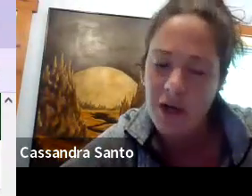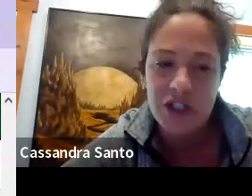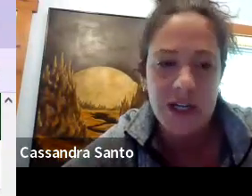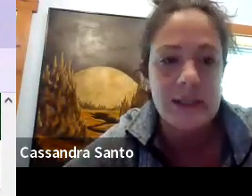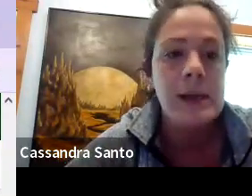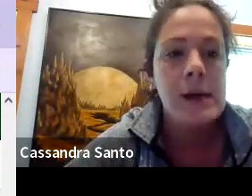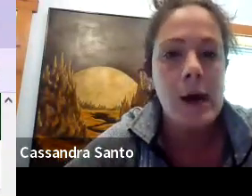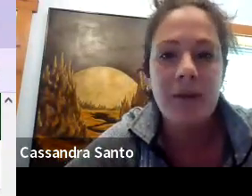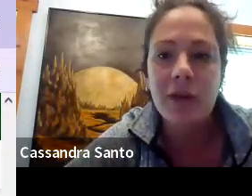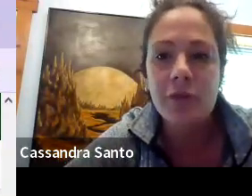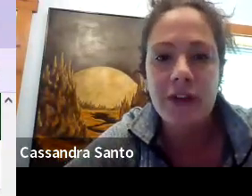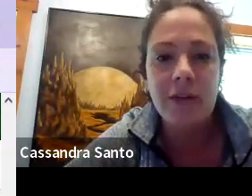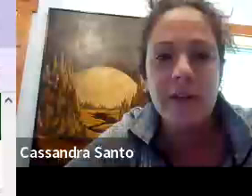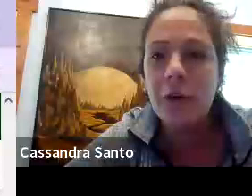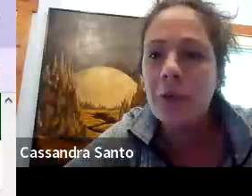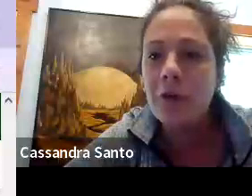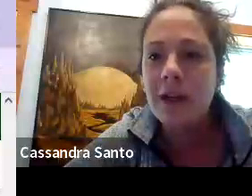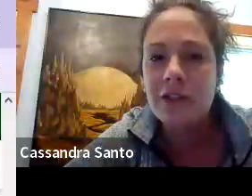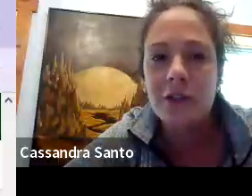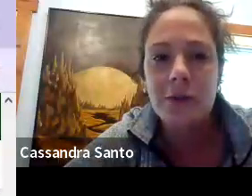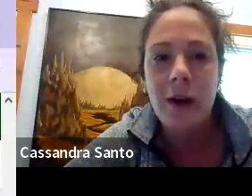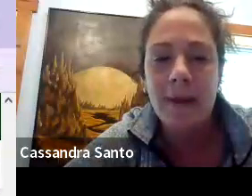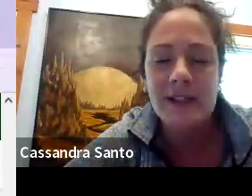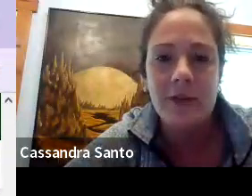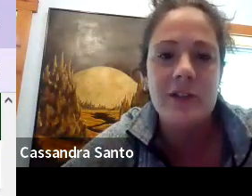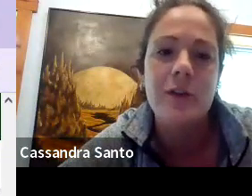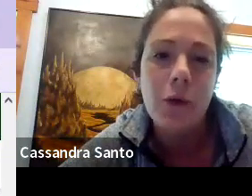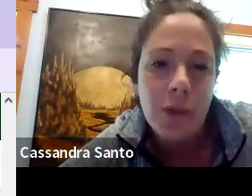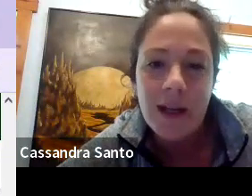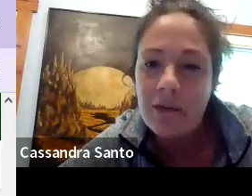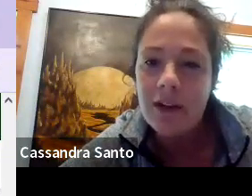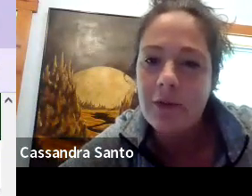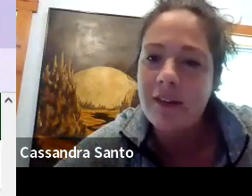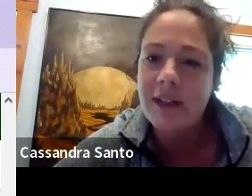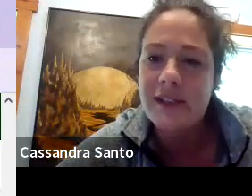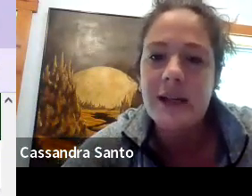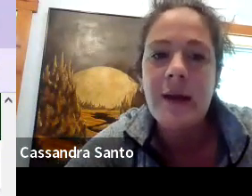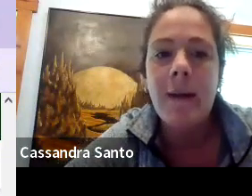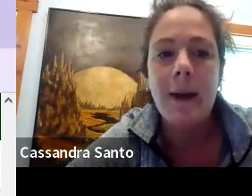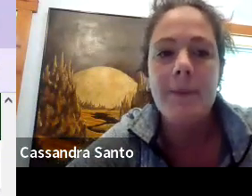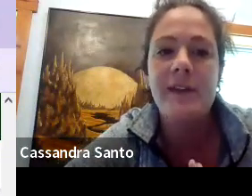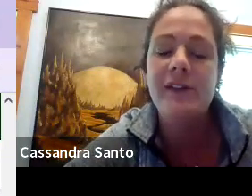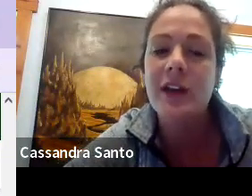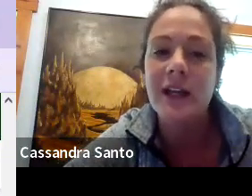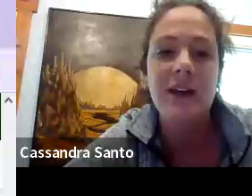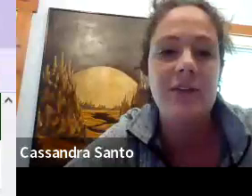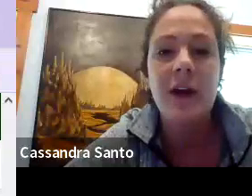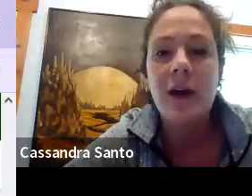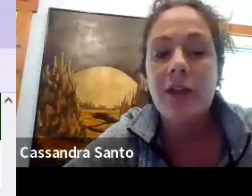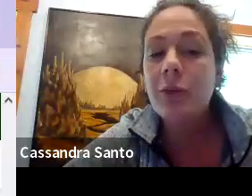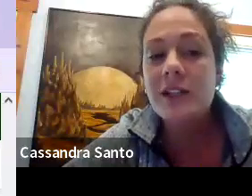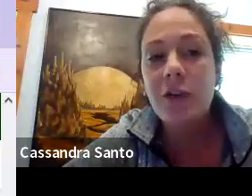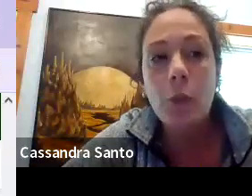designed instruction. If we scroll down a little more, Rachel, we're coming down to the goal writing resources. This is going to